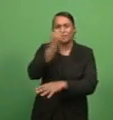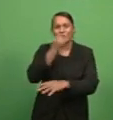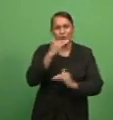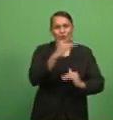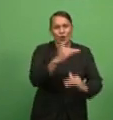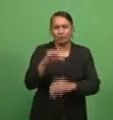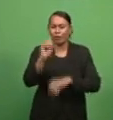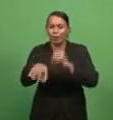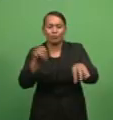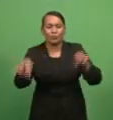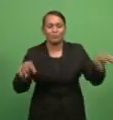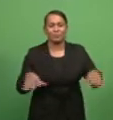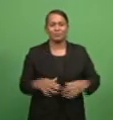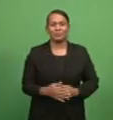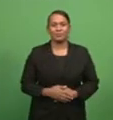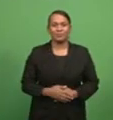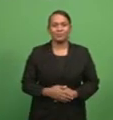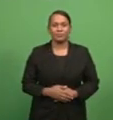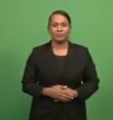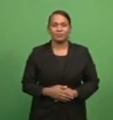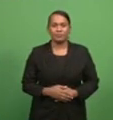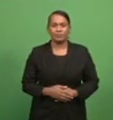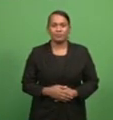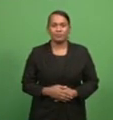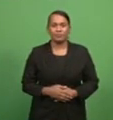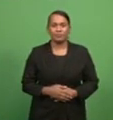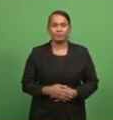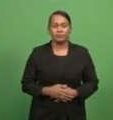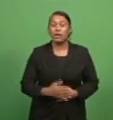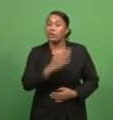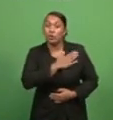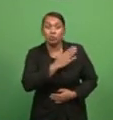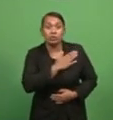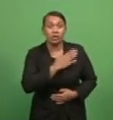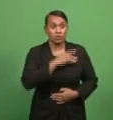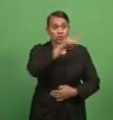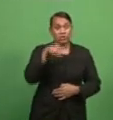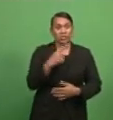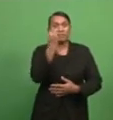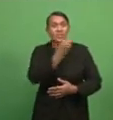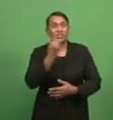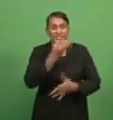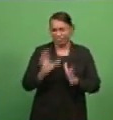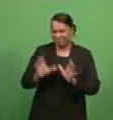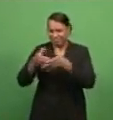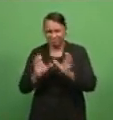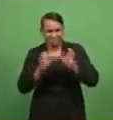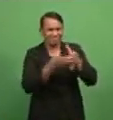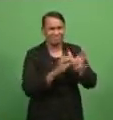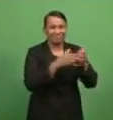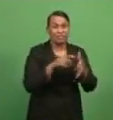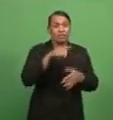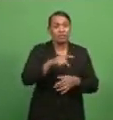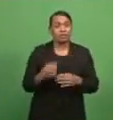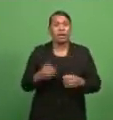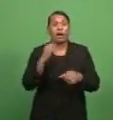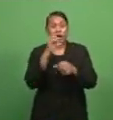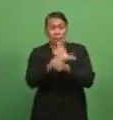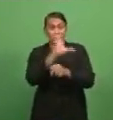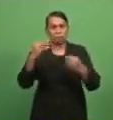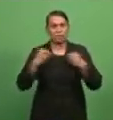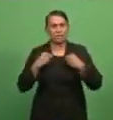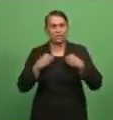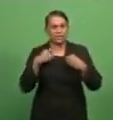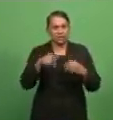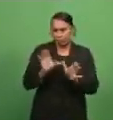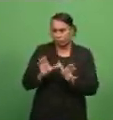Tandalala reports. The VOLLMER Food Bank Initiative is a corporate social responsibility program initiated by the